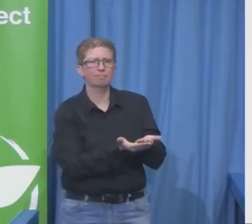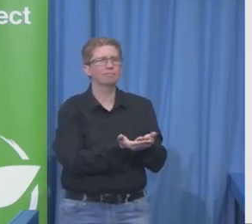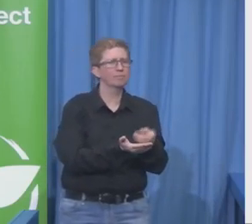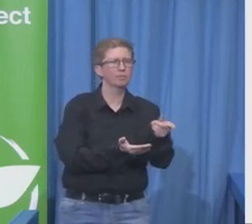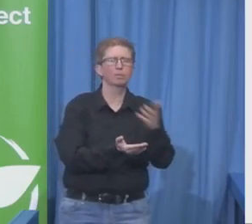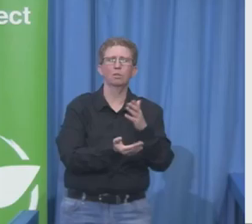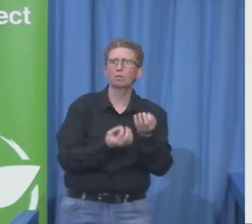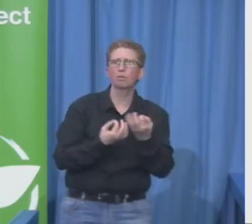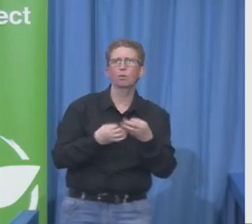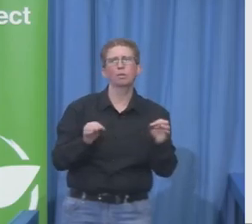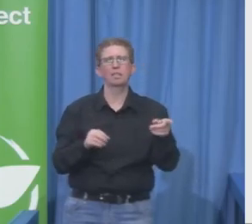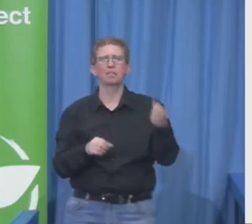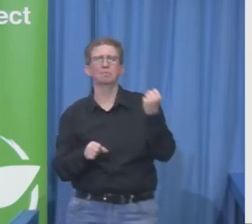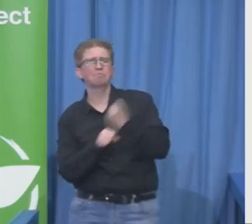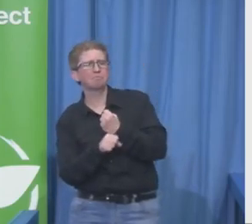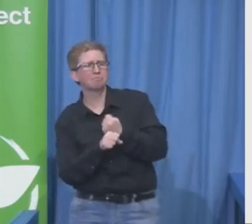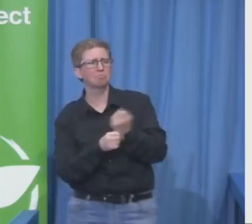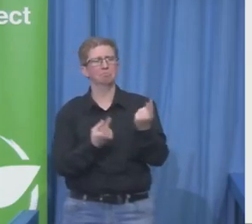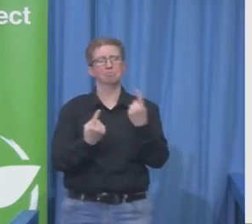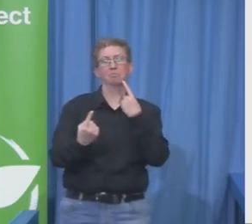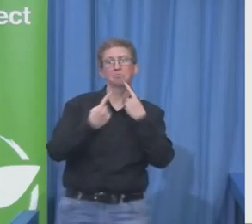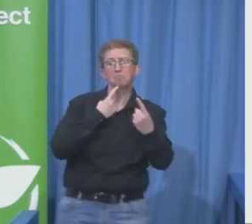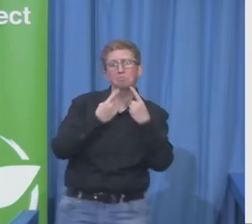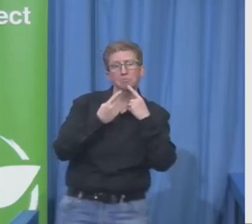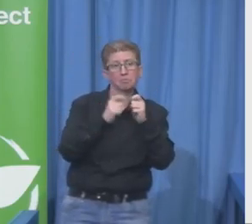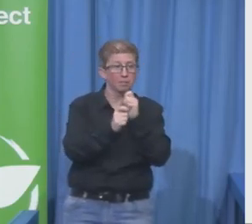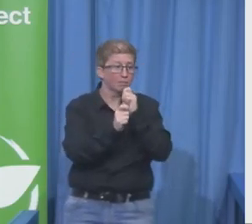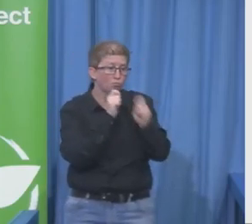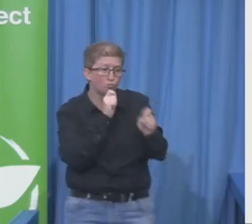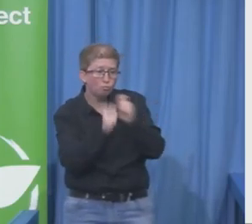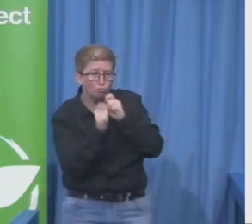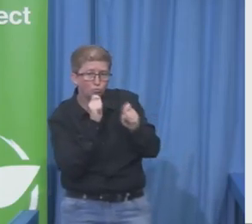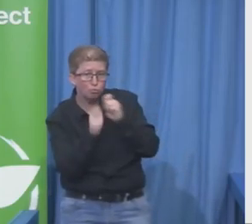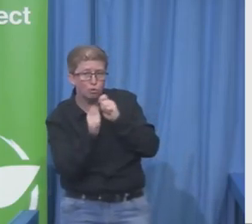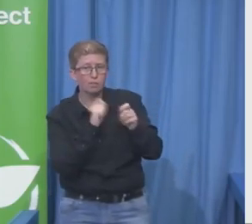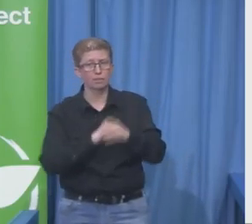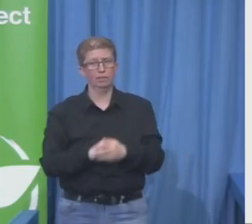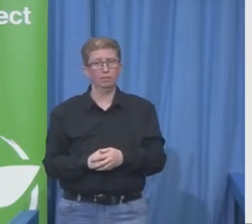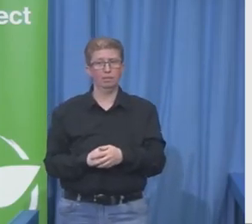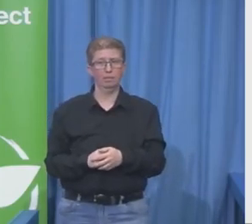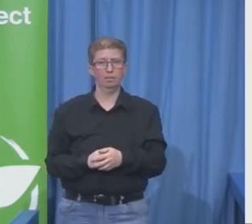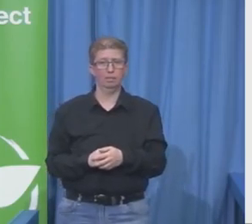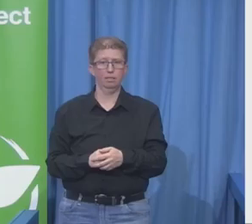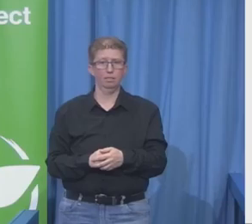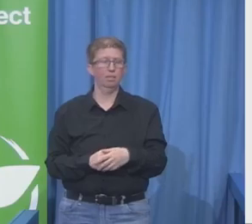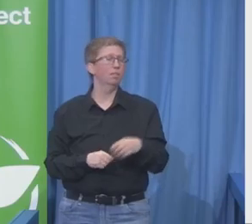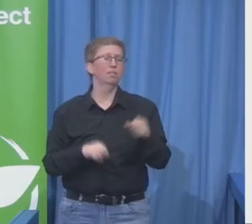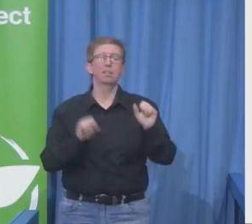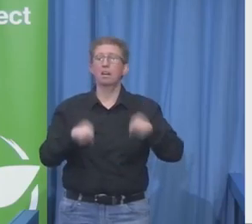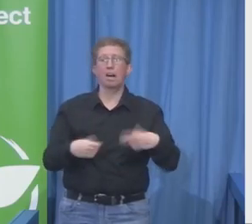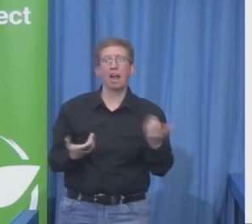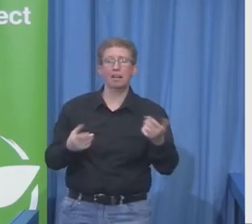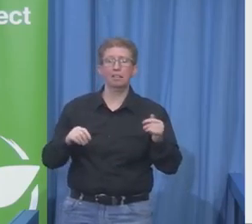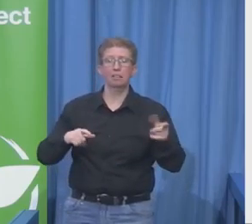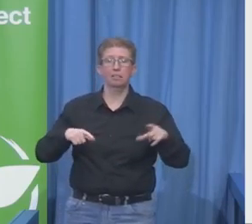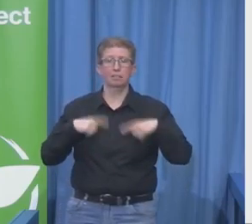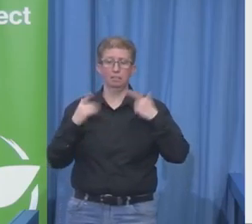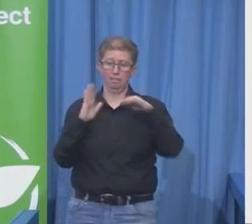techniques. Then in addition, trainers from various business units were conducting also